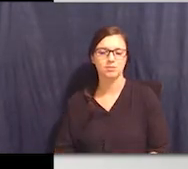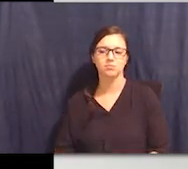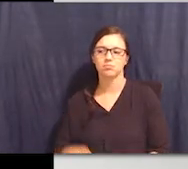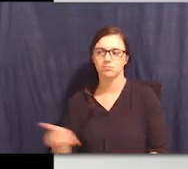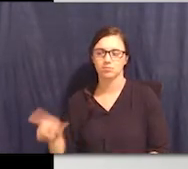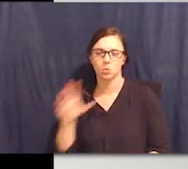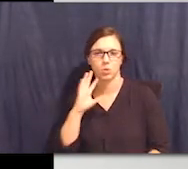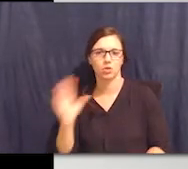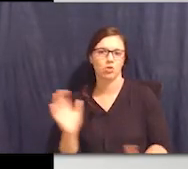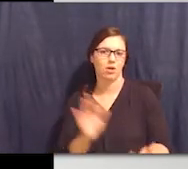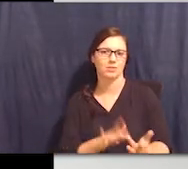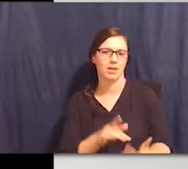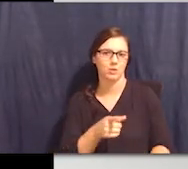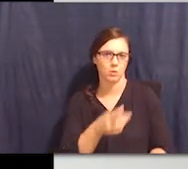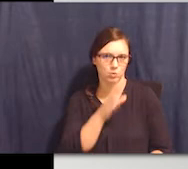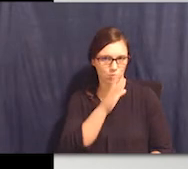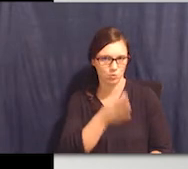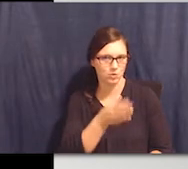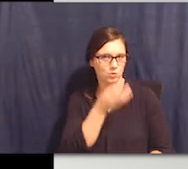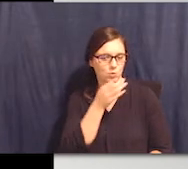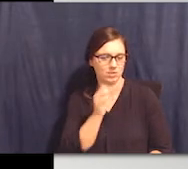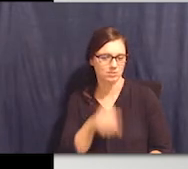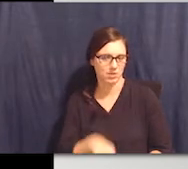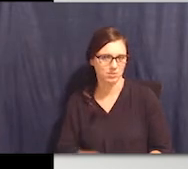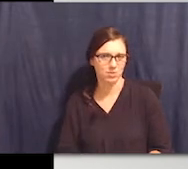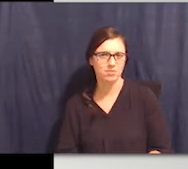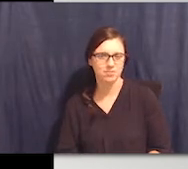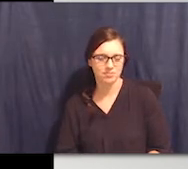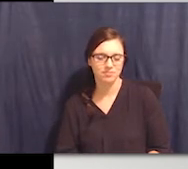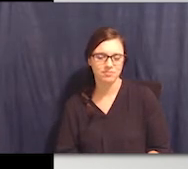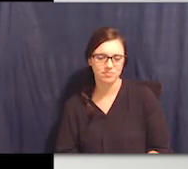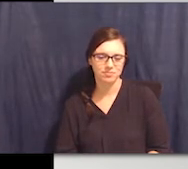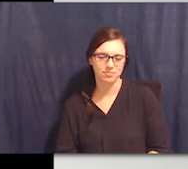will contact you as soon as they can.